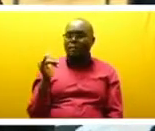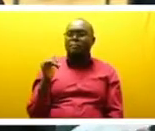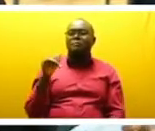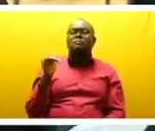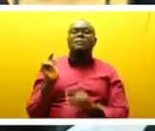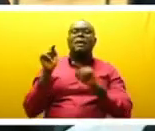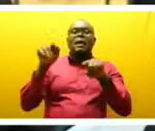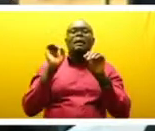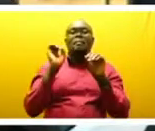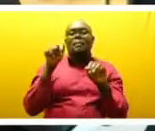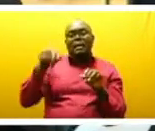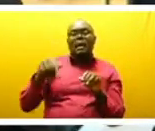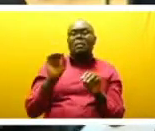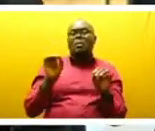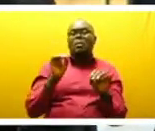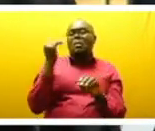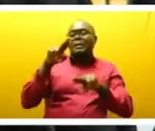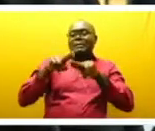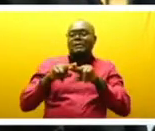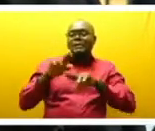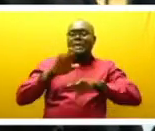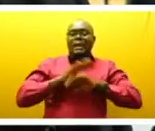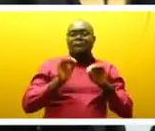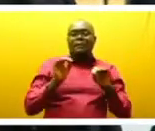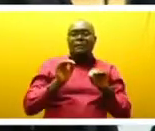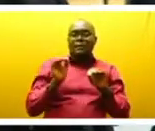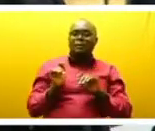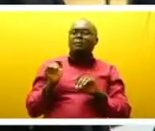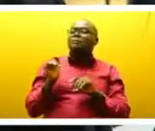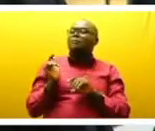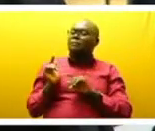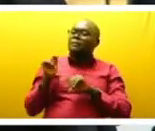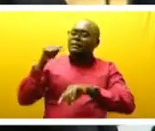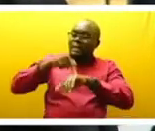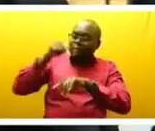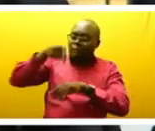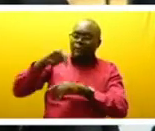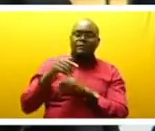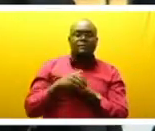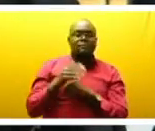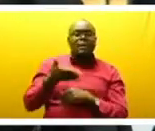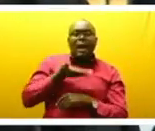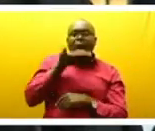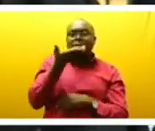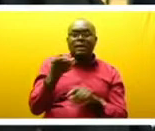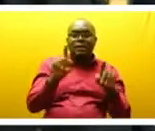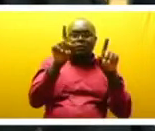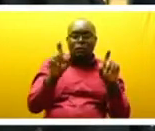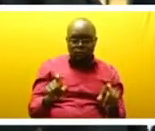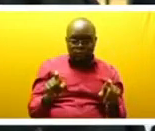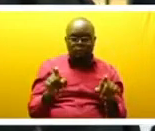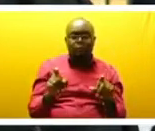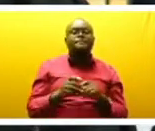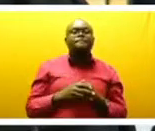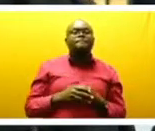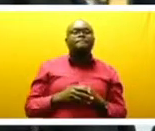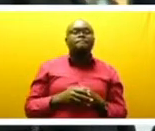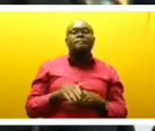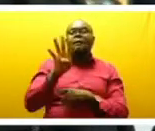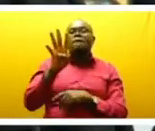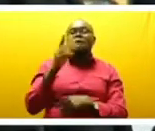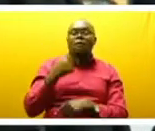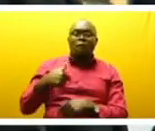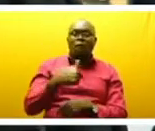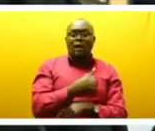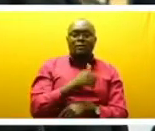arrangements. But to come to the business before us, in answer to the questions, 4 of us